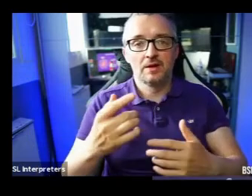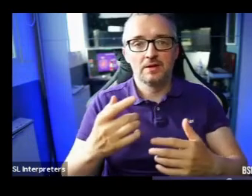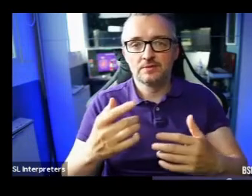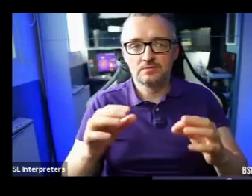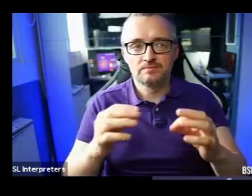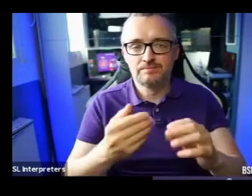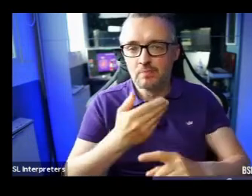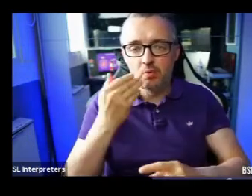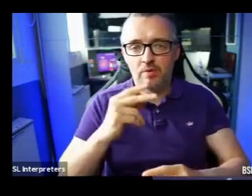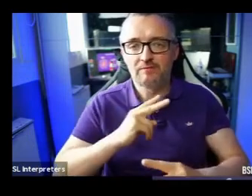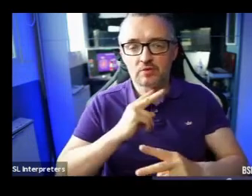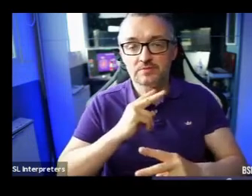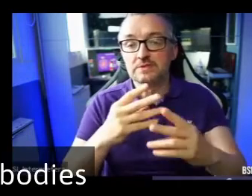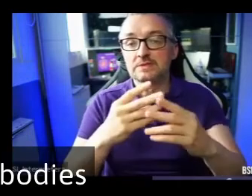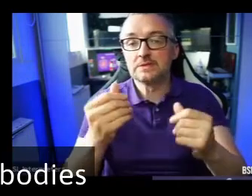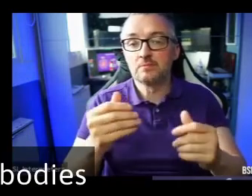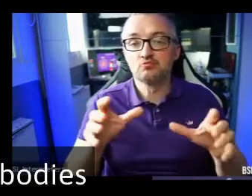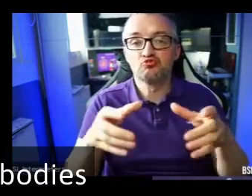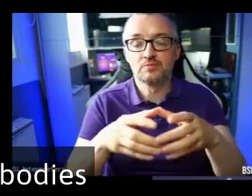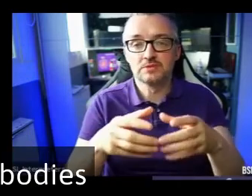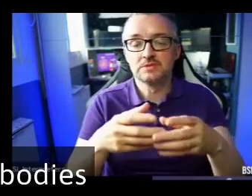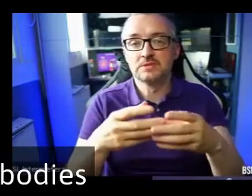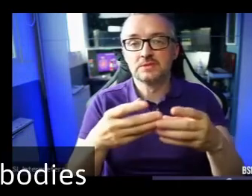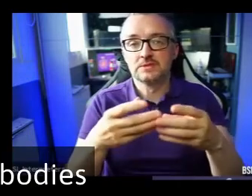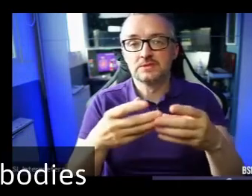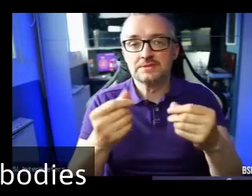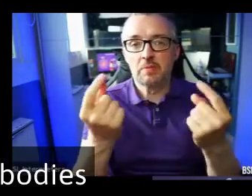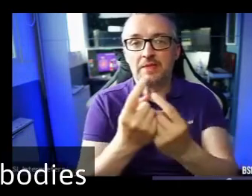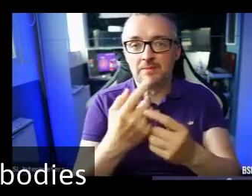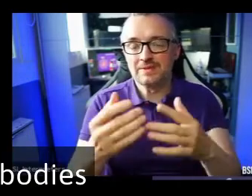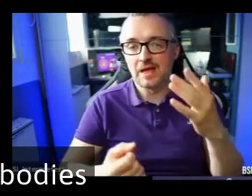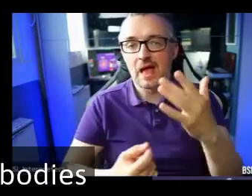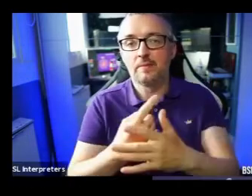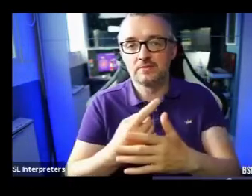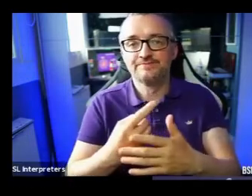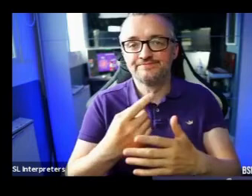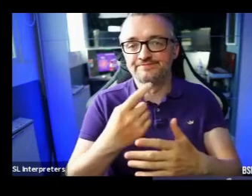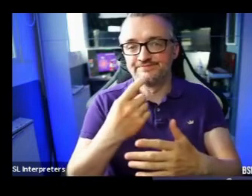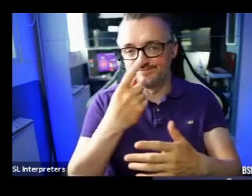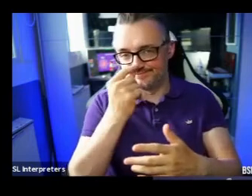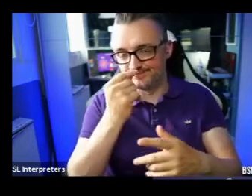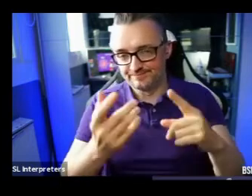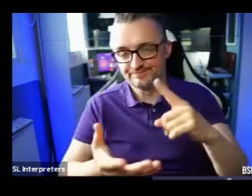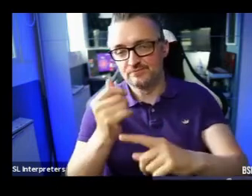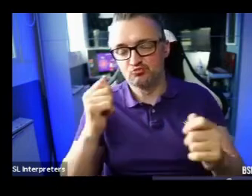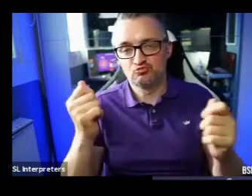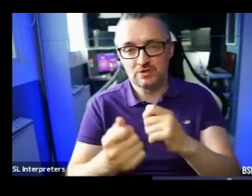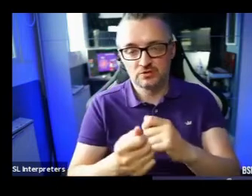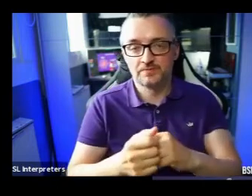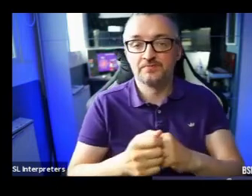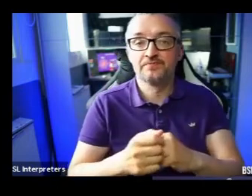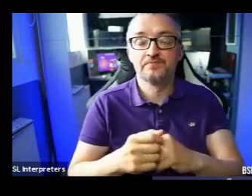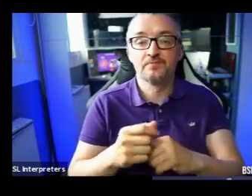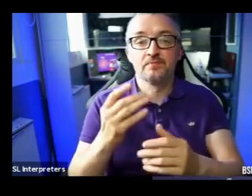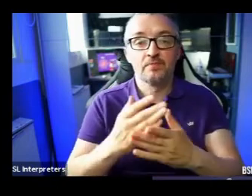for people living with dementia. But there's a few groups and a few bodies and a few things that I think happened that really helped change that. So right